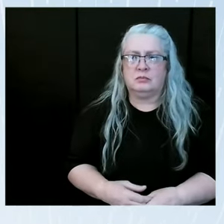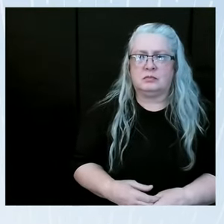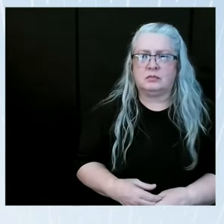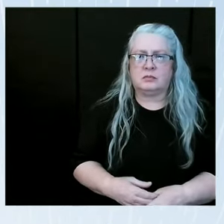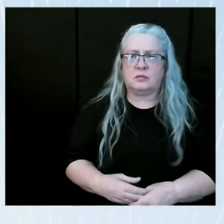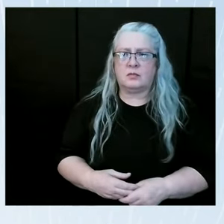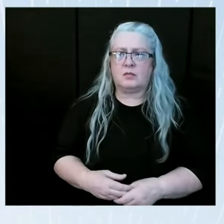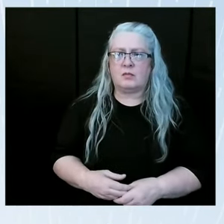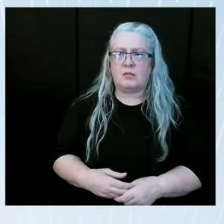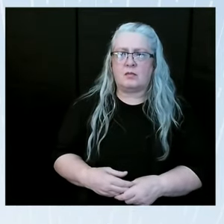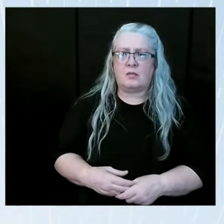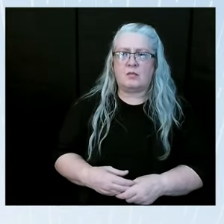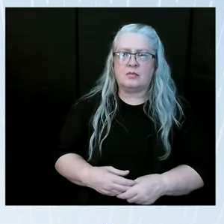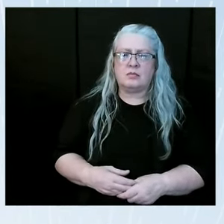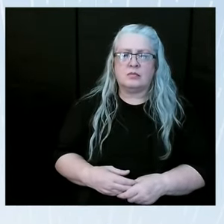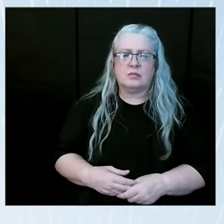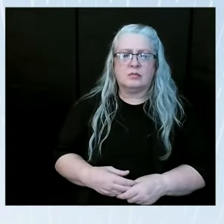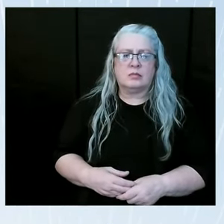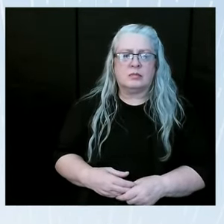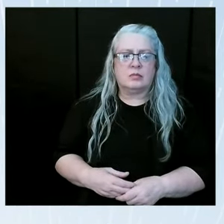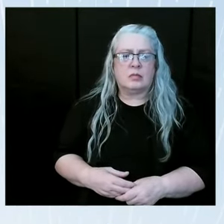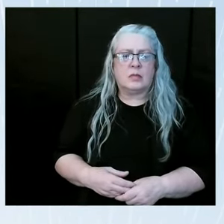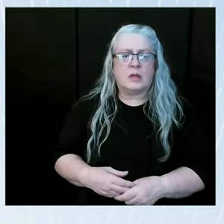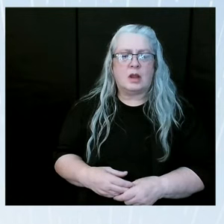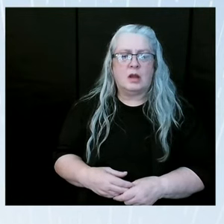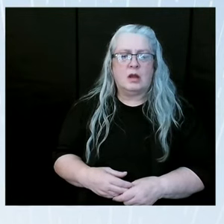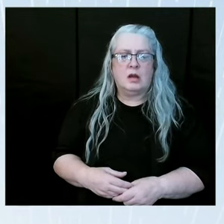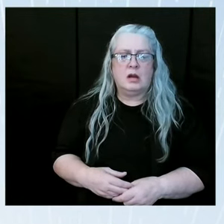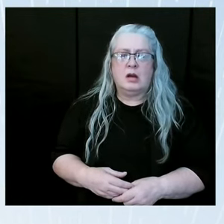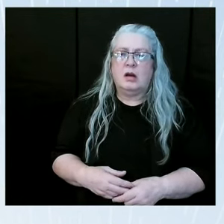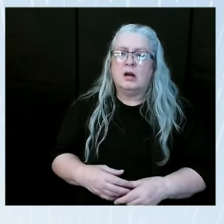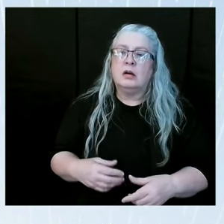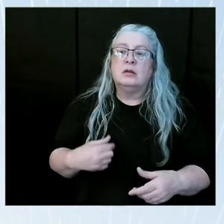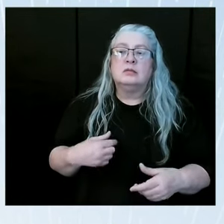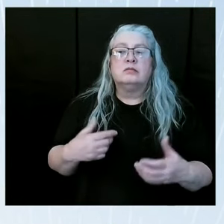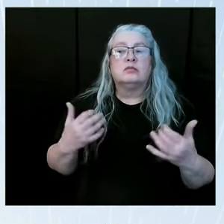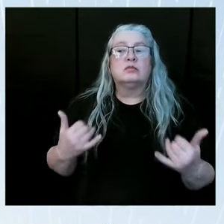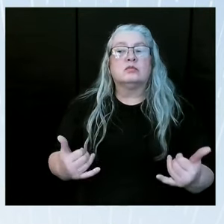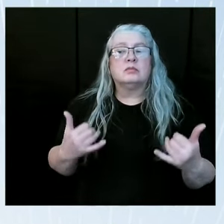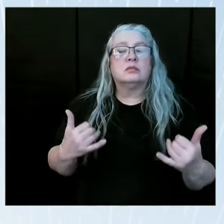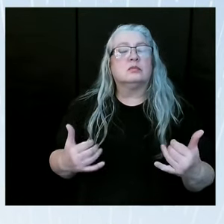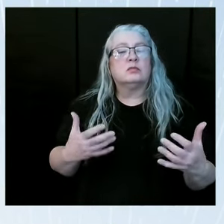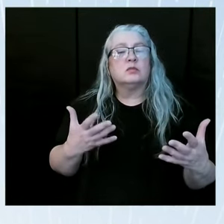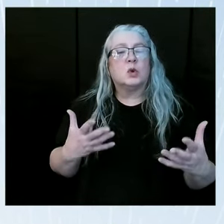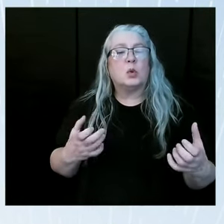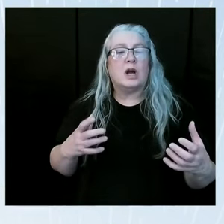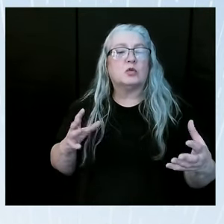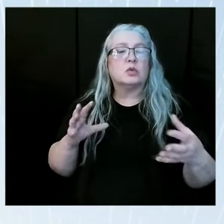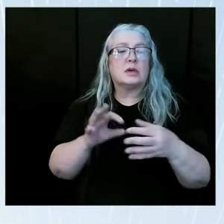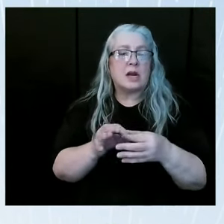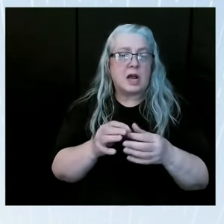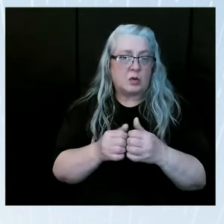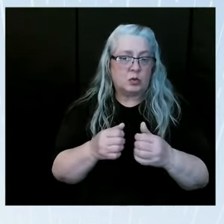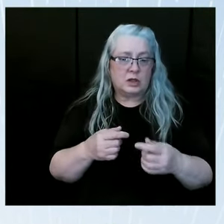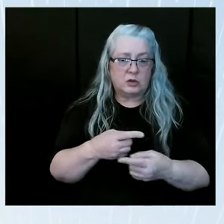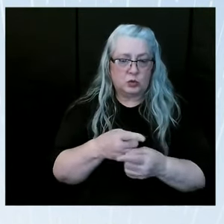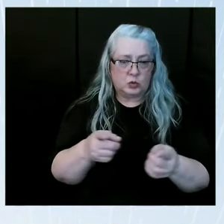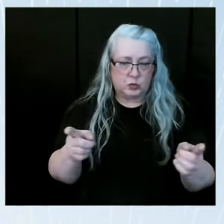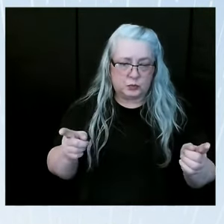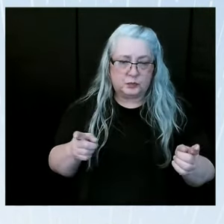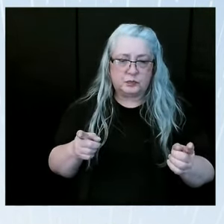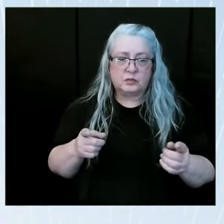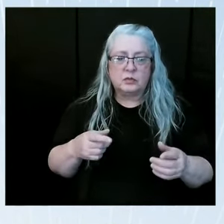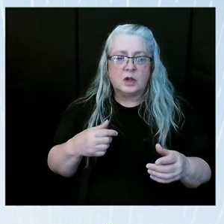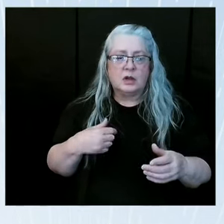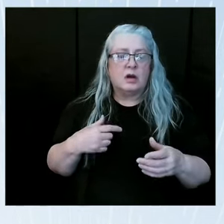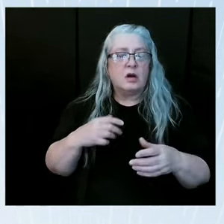at a juncture on what it means to engage leaders who also happen to be survivors.